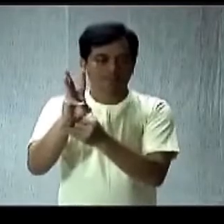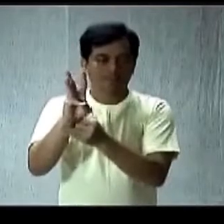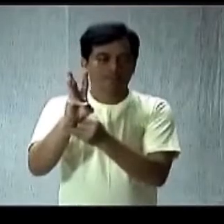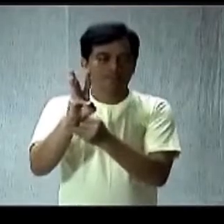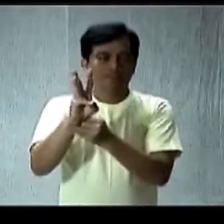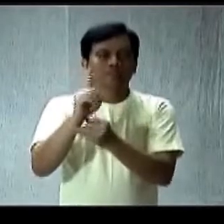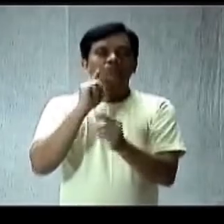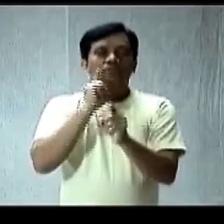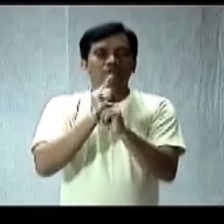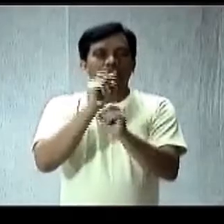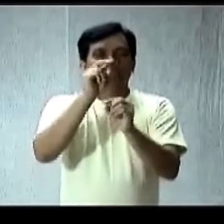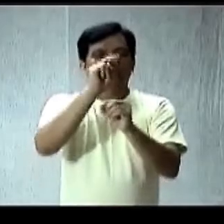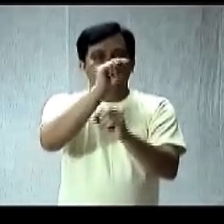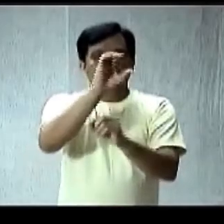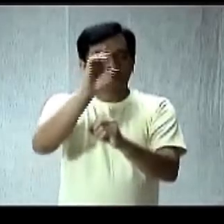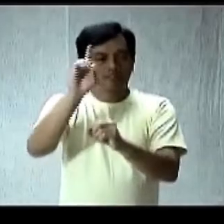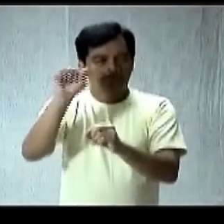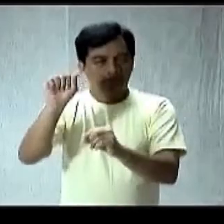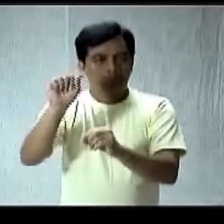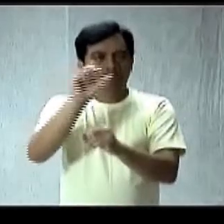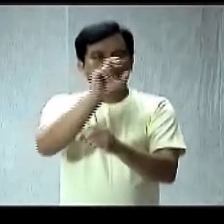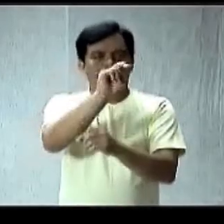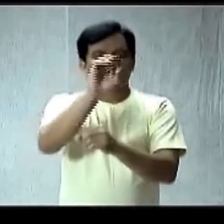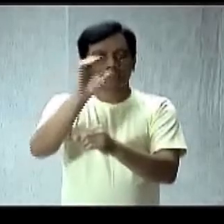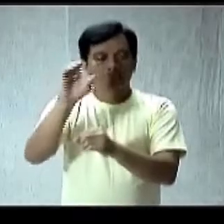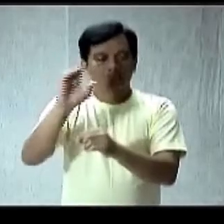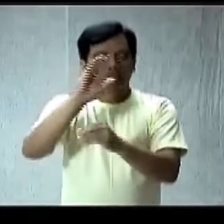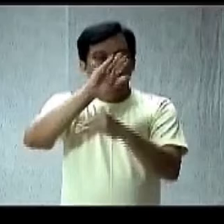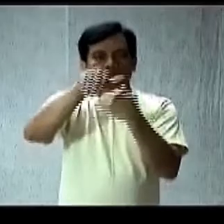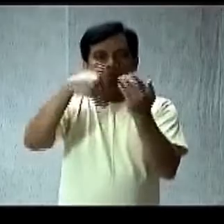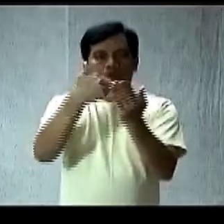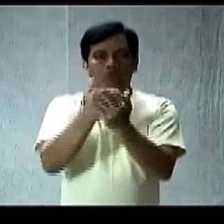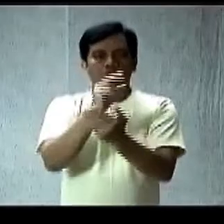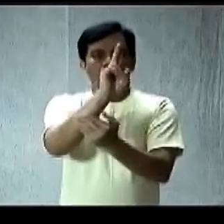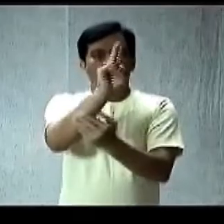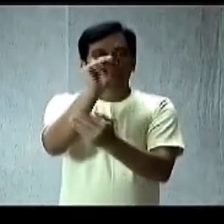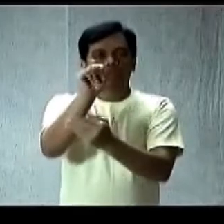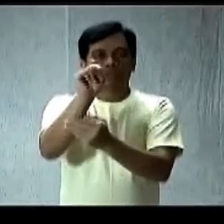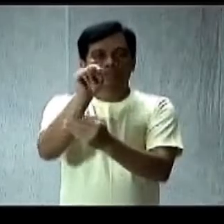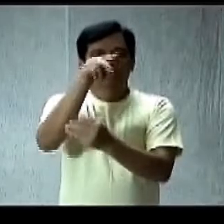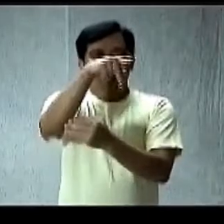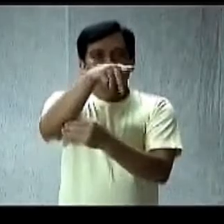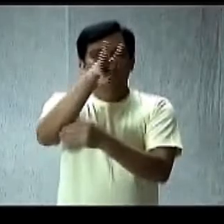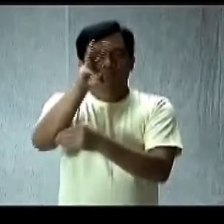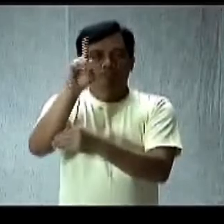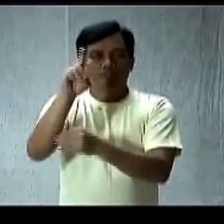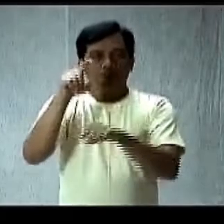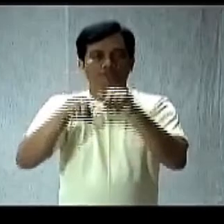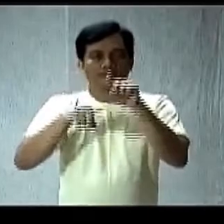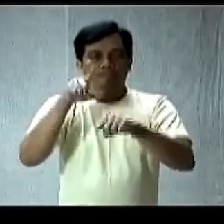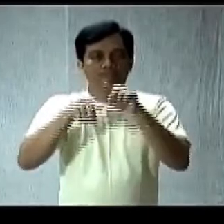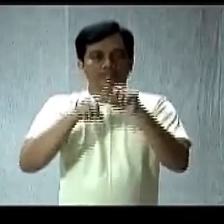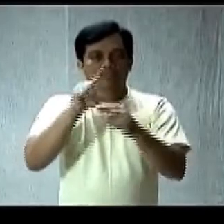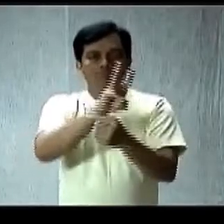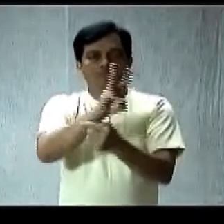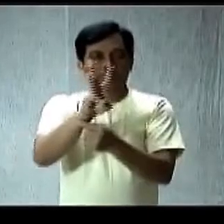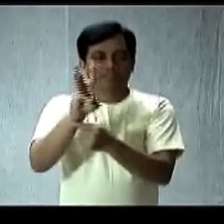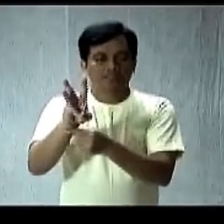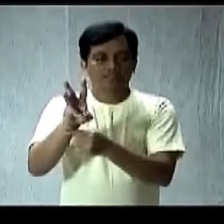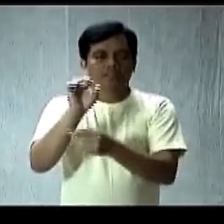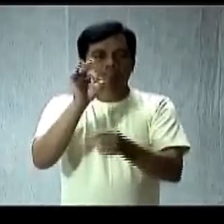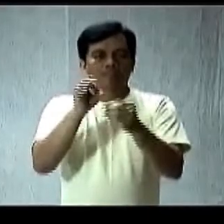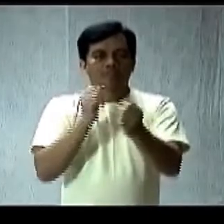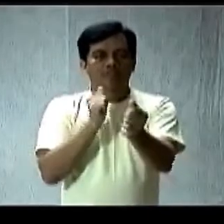an incentive, NCDA, NCC, and also the UN-awarded PWD-friendly